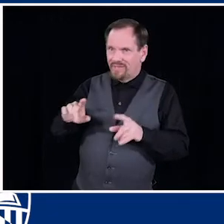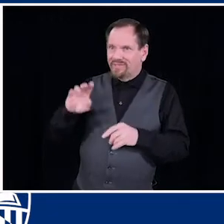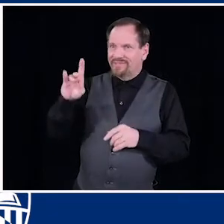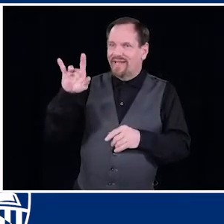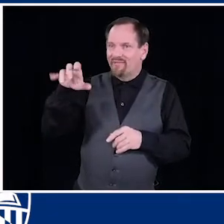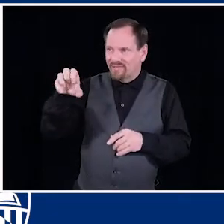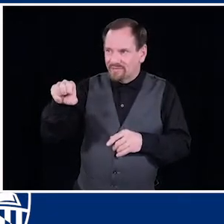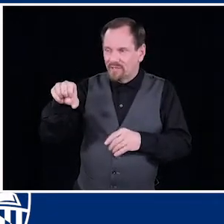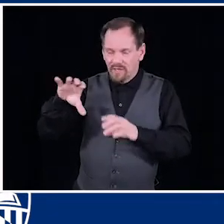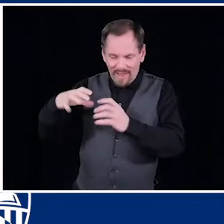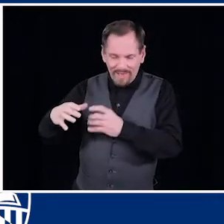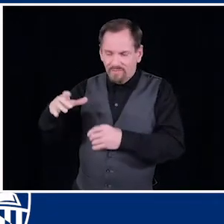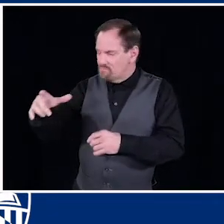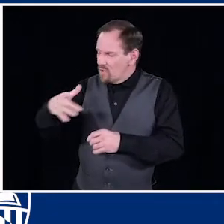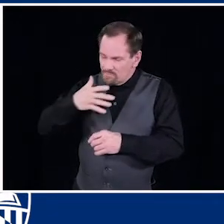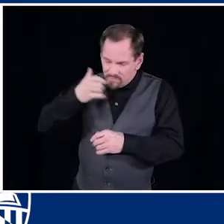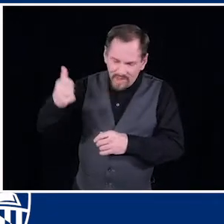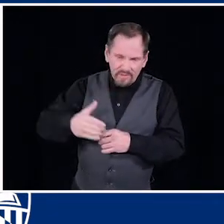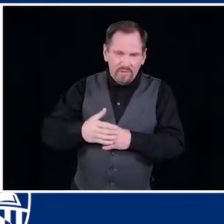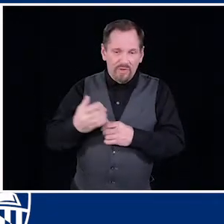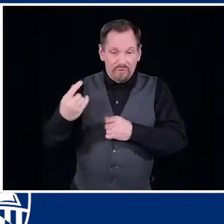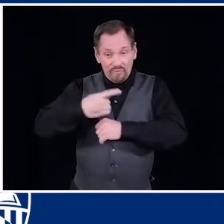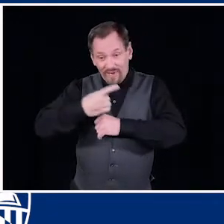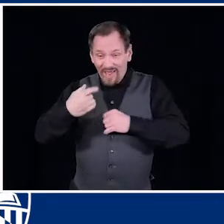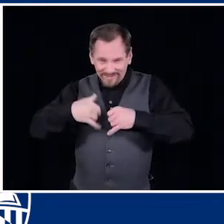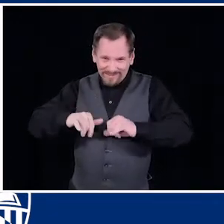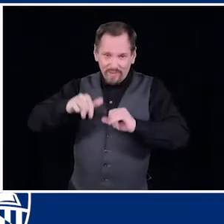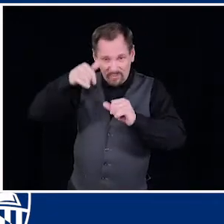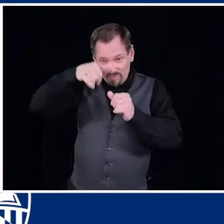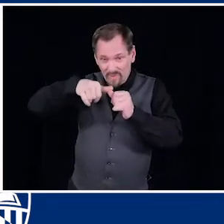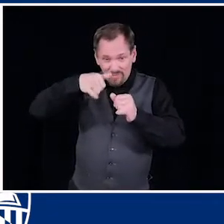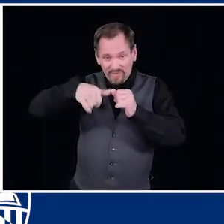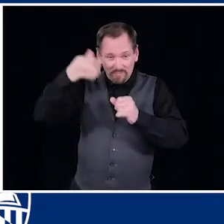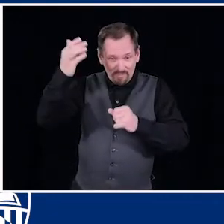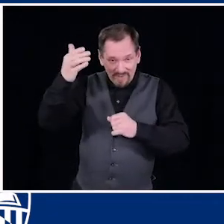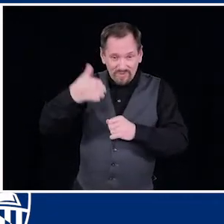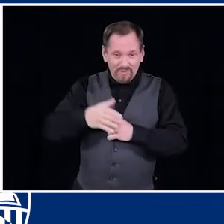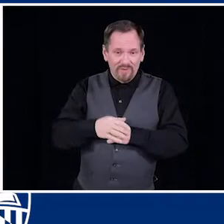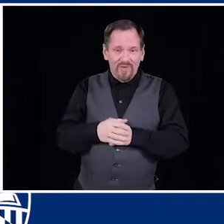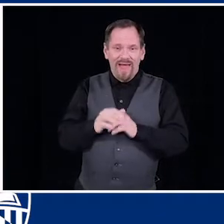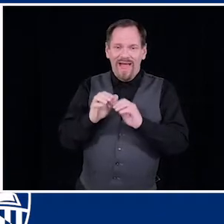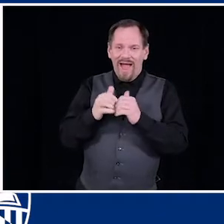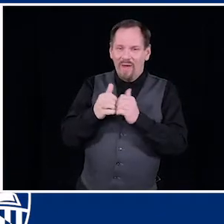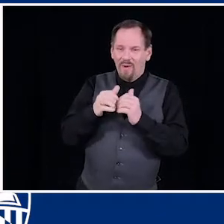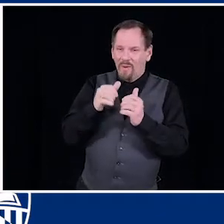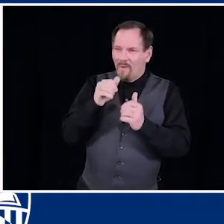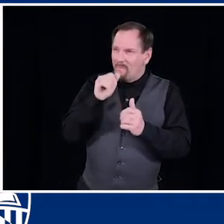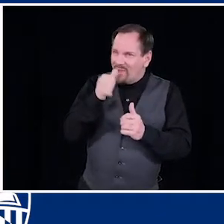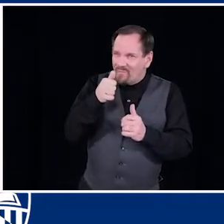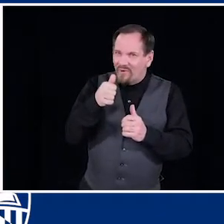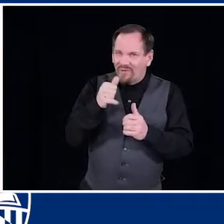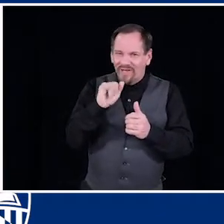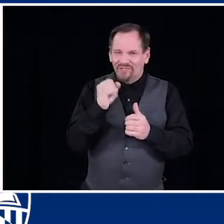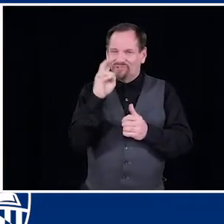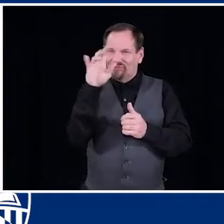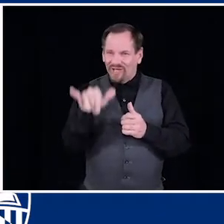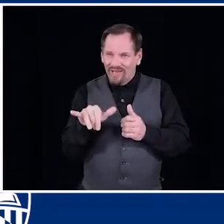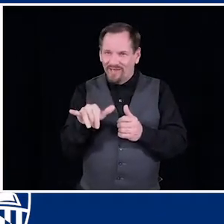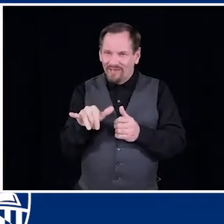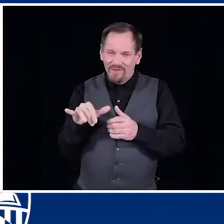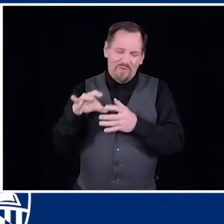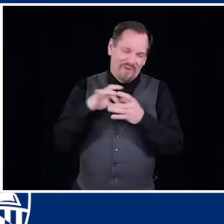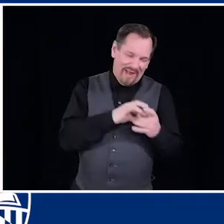course was definitely most interactive and fun. To this day, I still remember his speech on how does peanut butter and jelly sandwich relate to